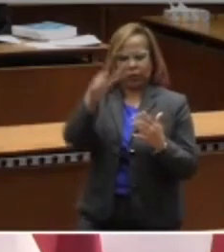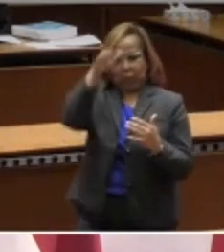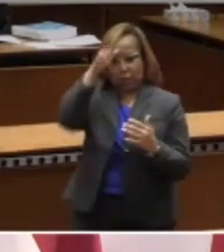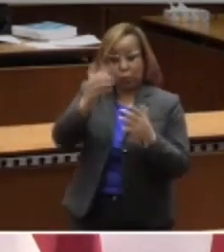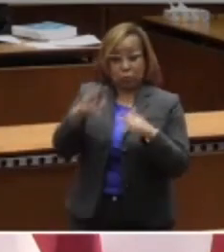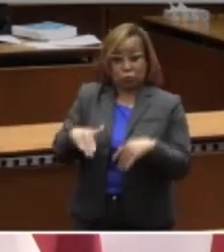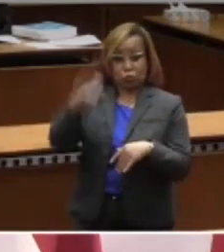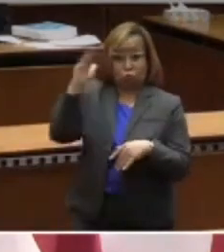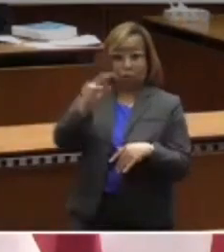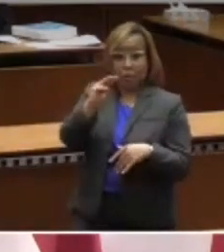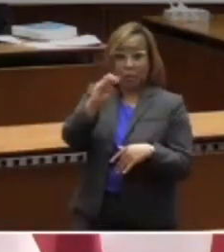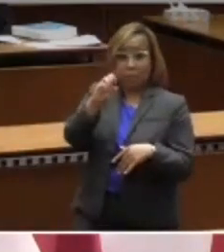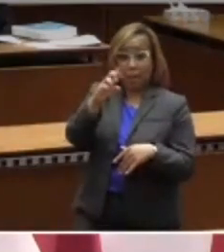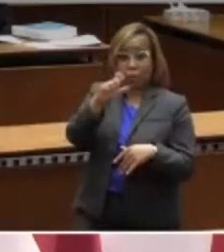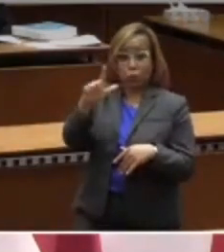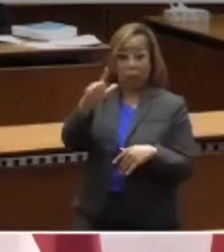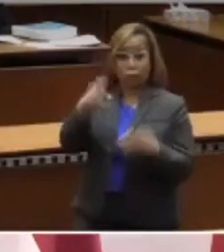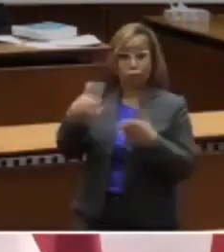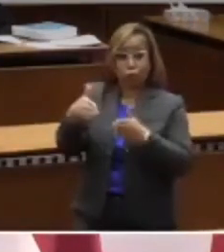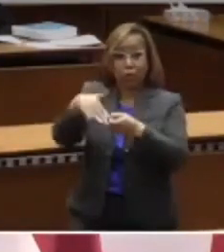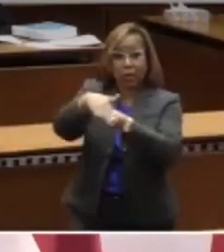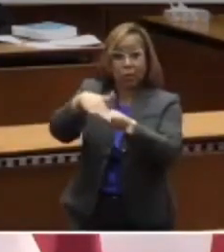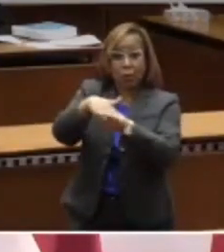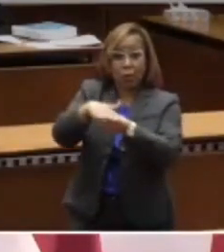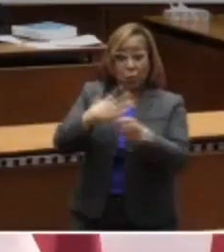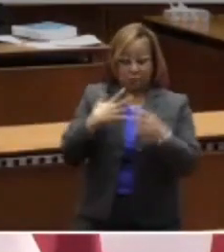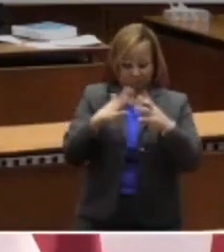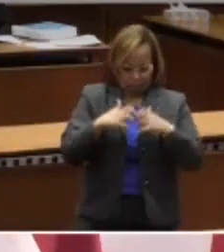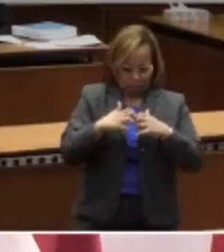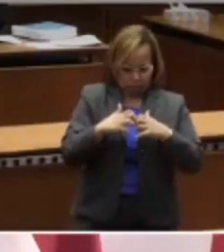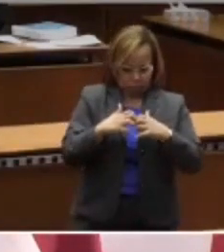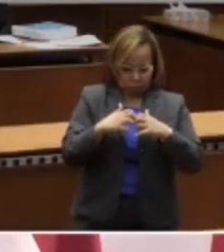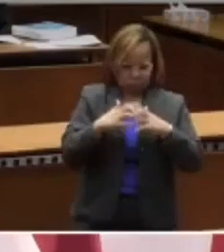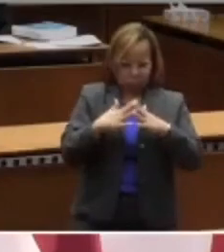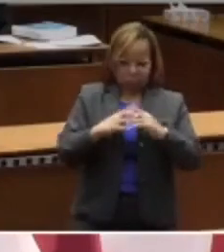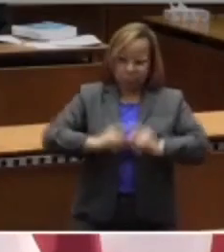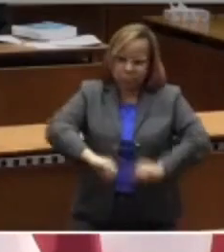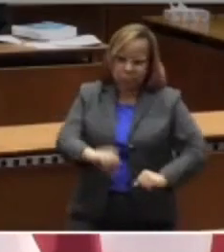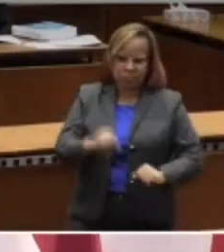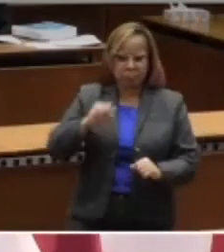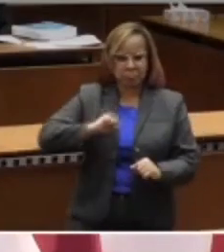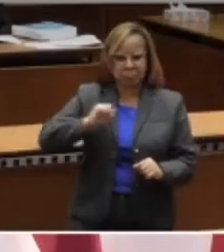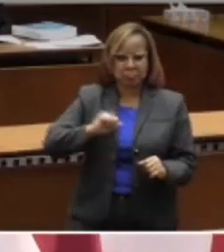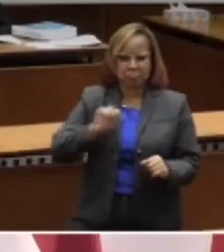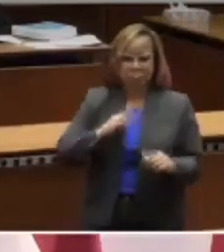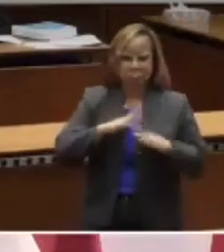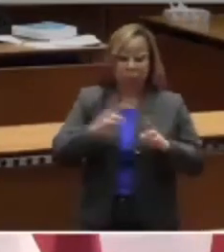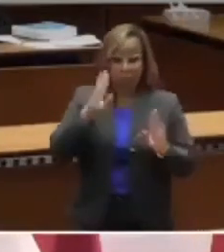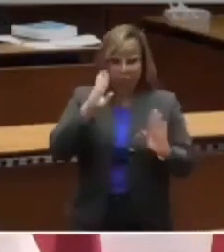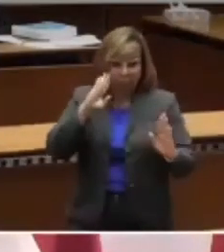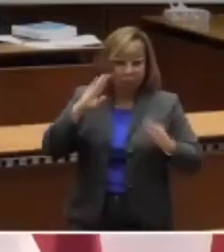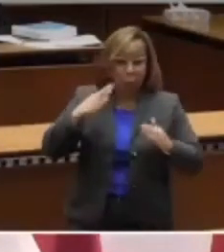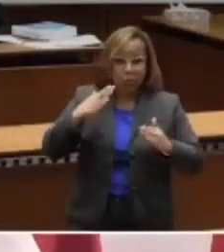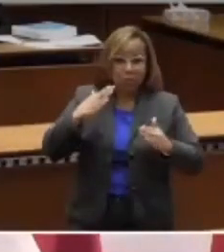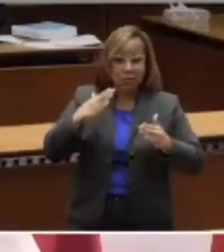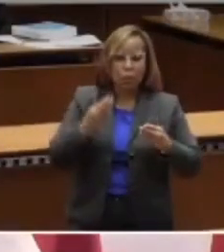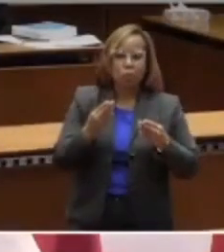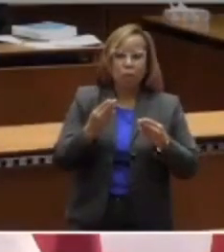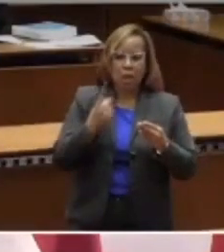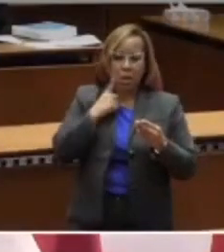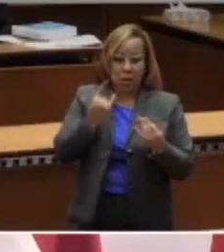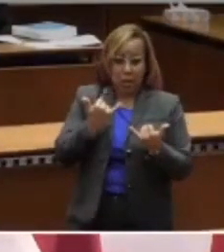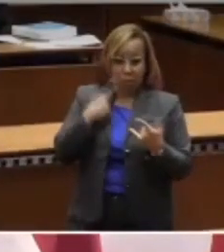the Maxwell Street neighborhood. We have gotten back up, legs stronger, steely focus, and resolve